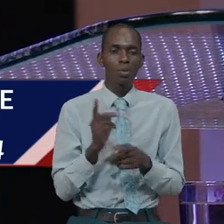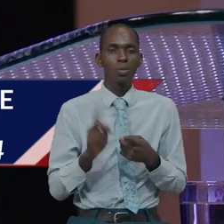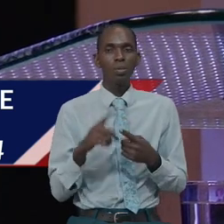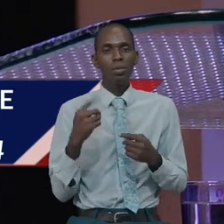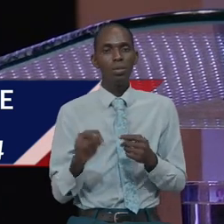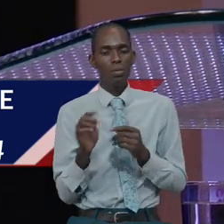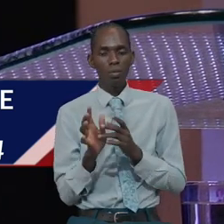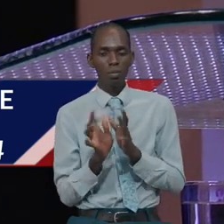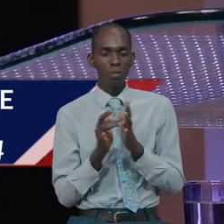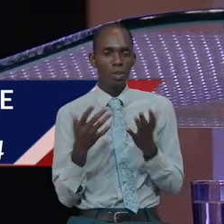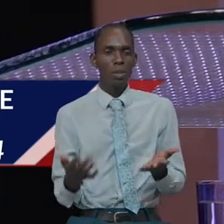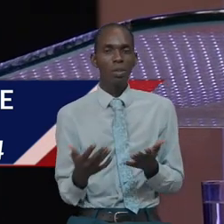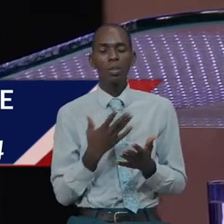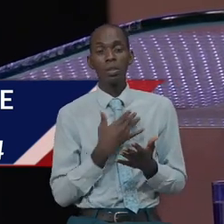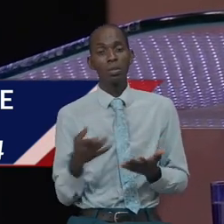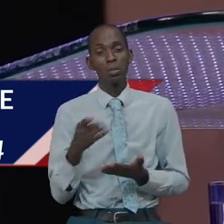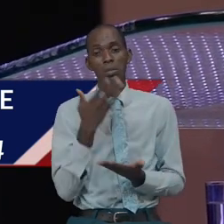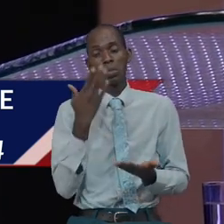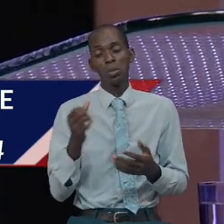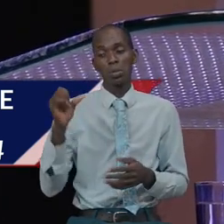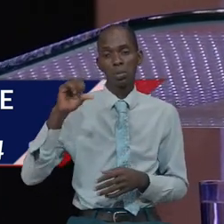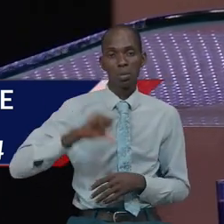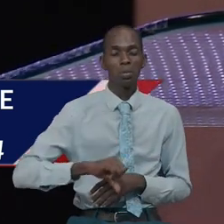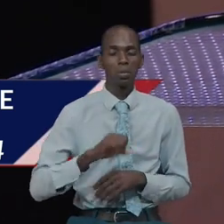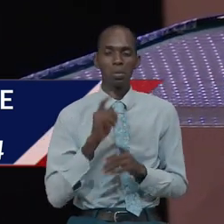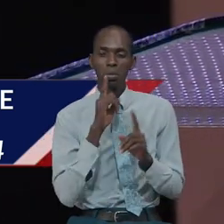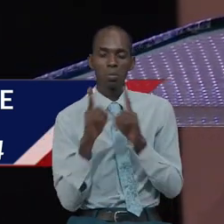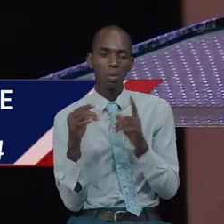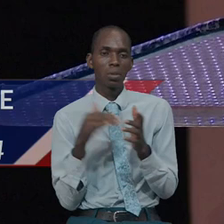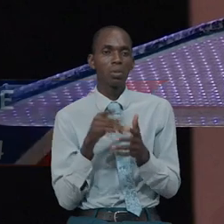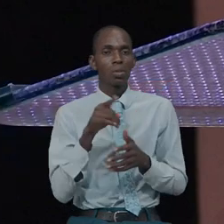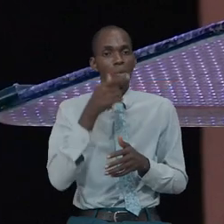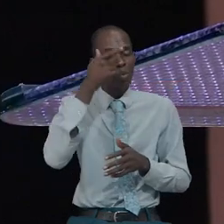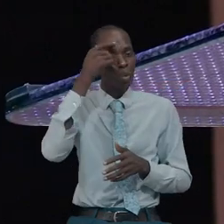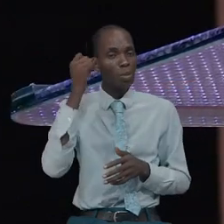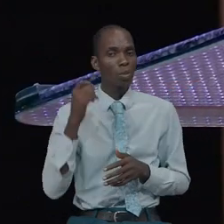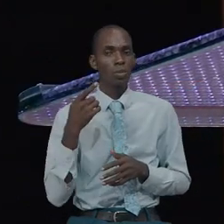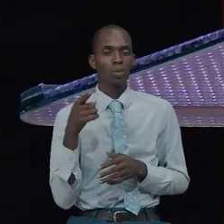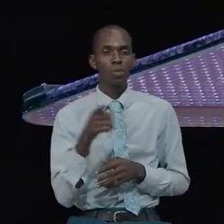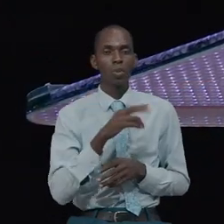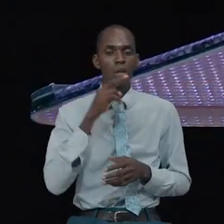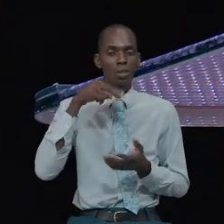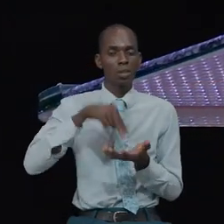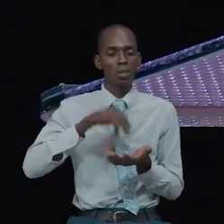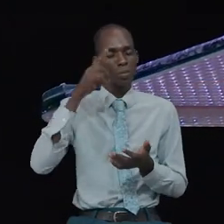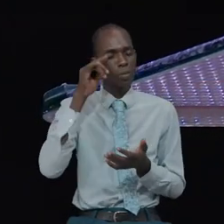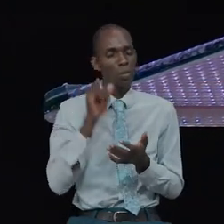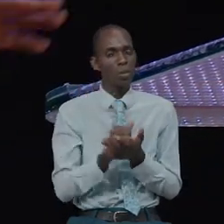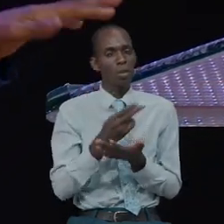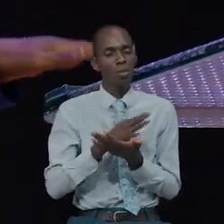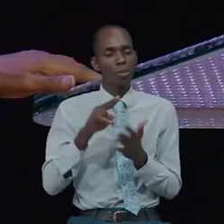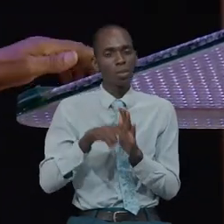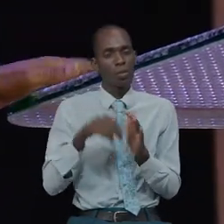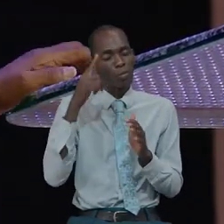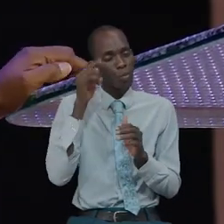you, criticize you, condemn you, conspire against you, because you are standing for that holiness without which no man